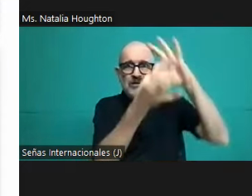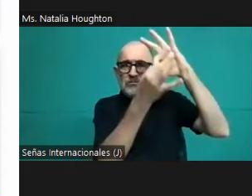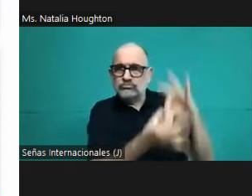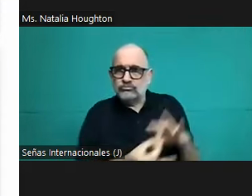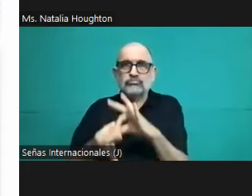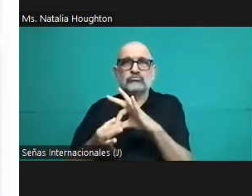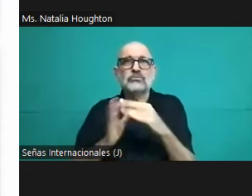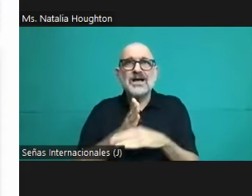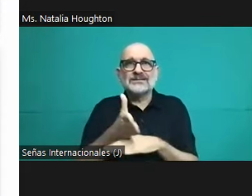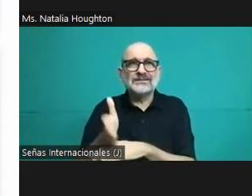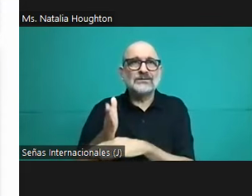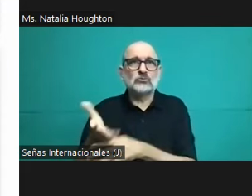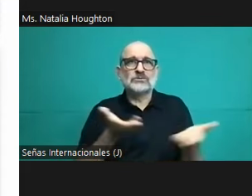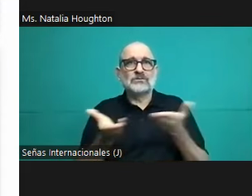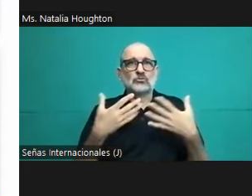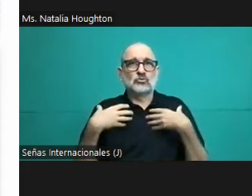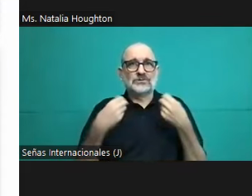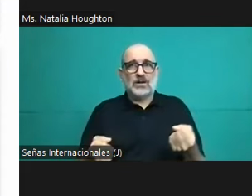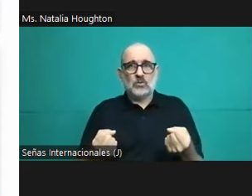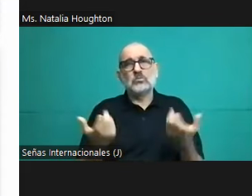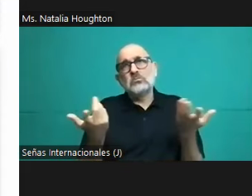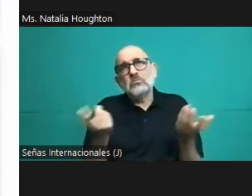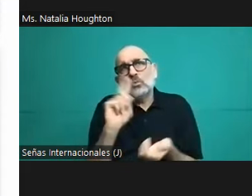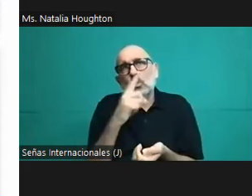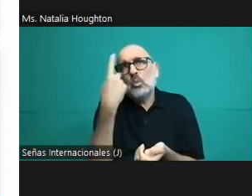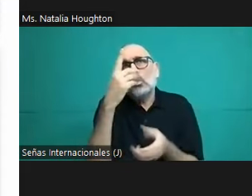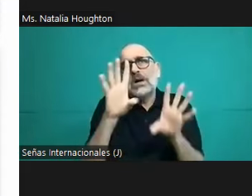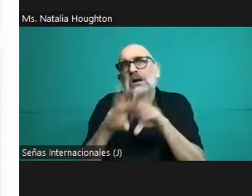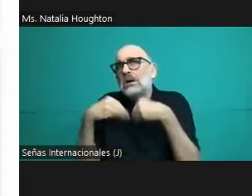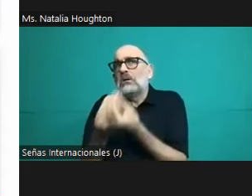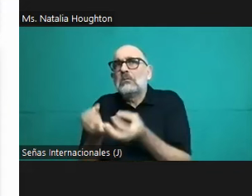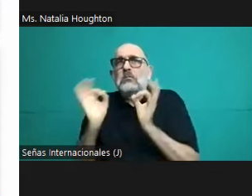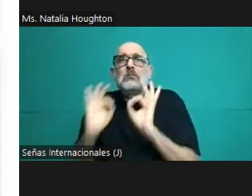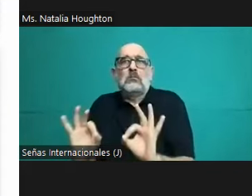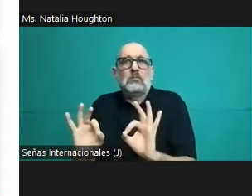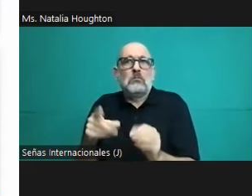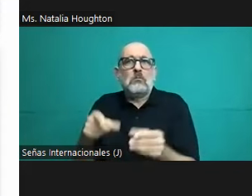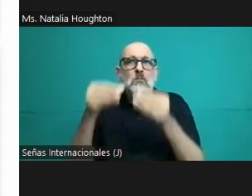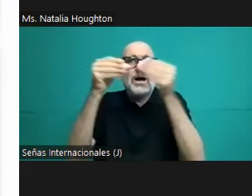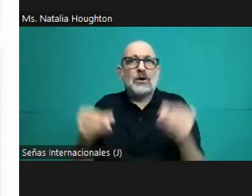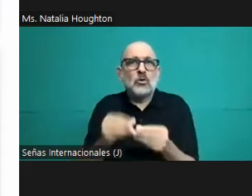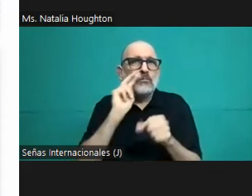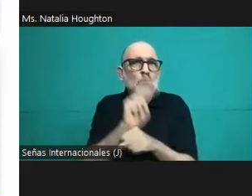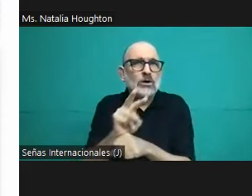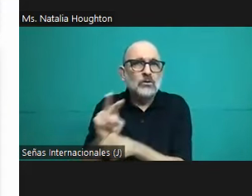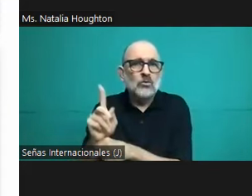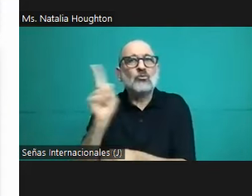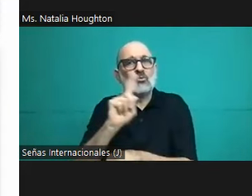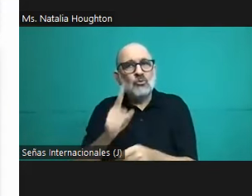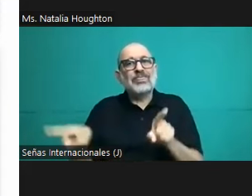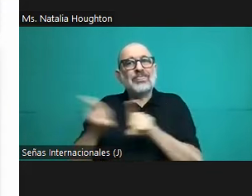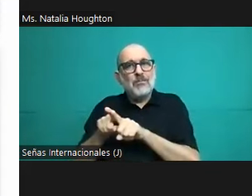framework, but also a central pillar which interpeels the analysis of healthcare policies